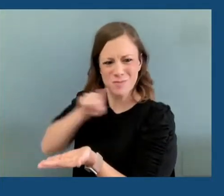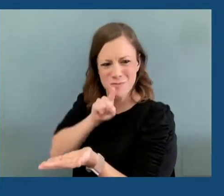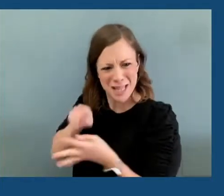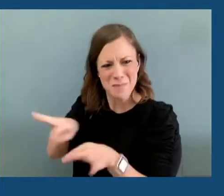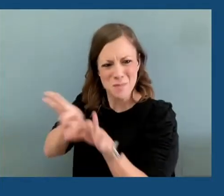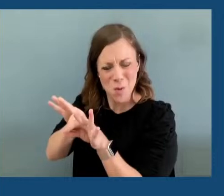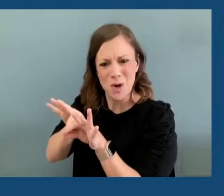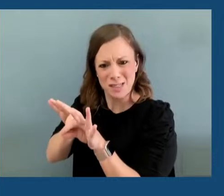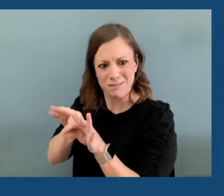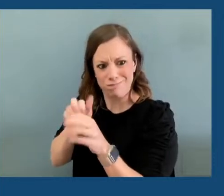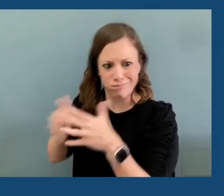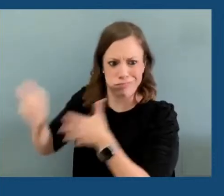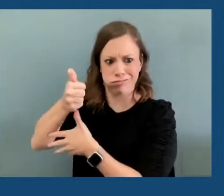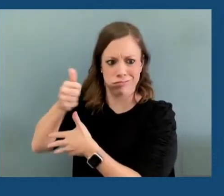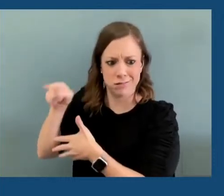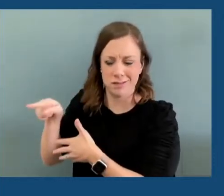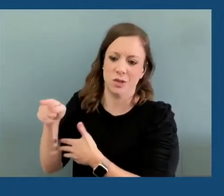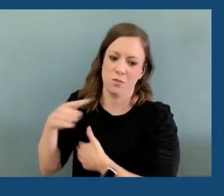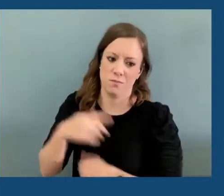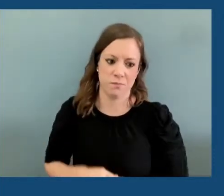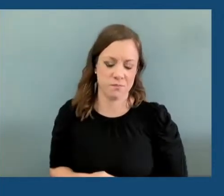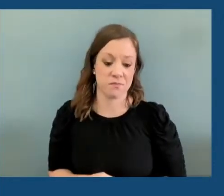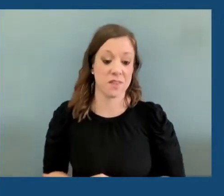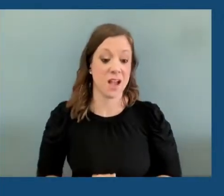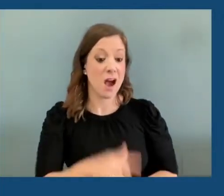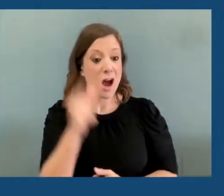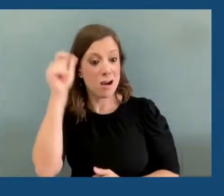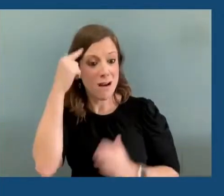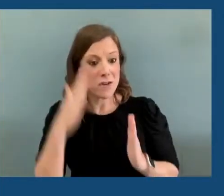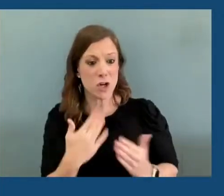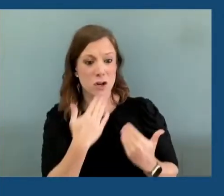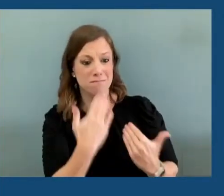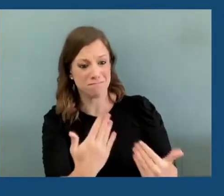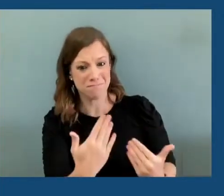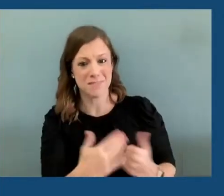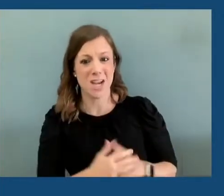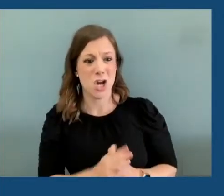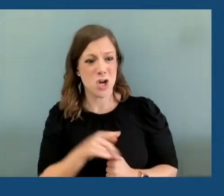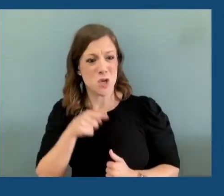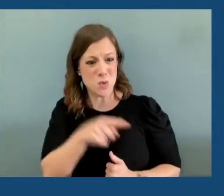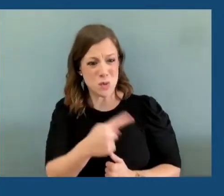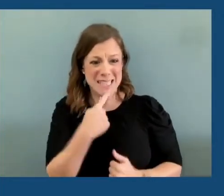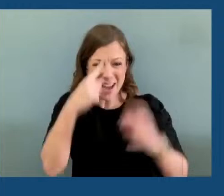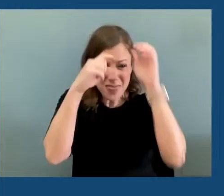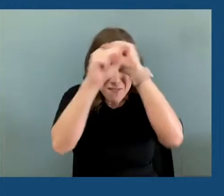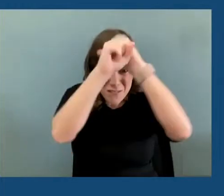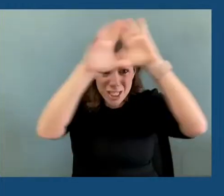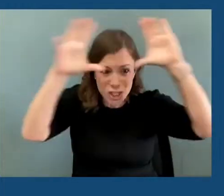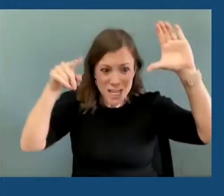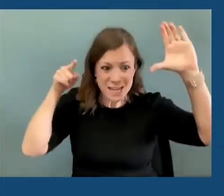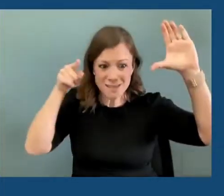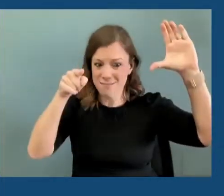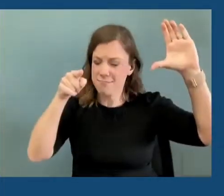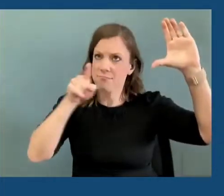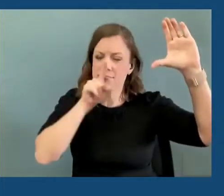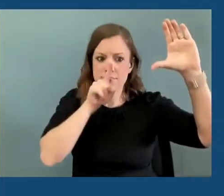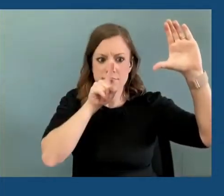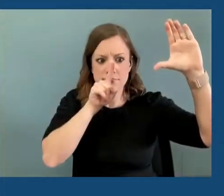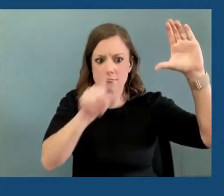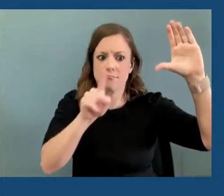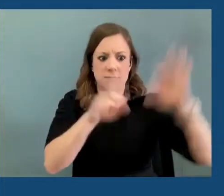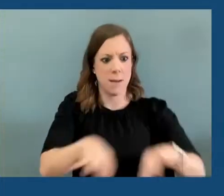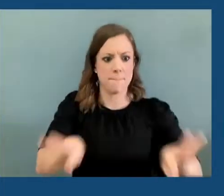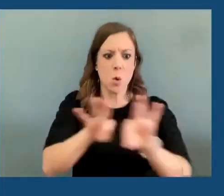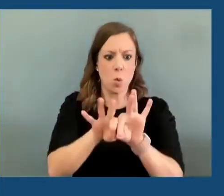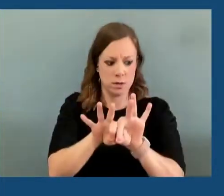Governor, I just need to echo your words on a vision is so important. We know, I was not in